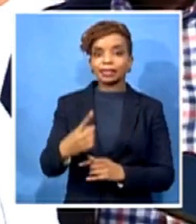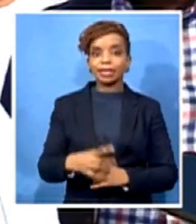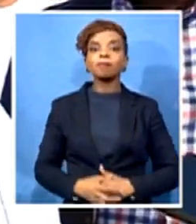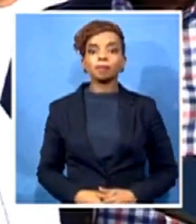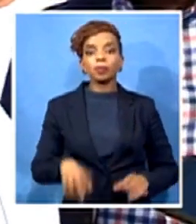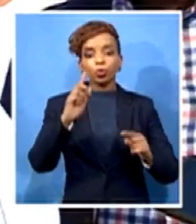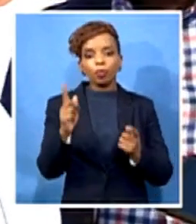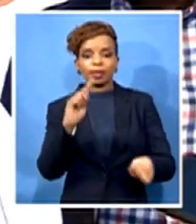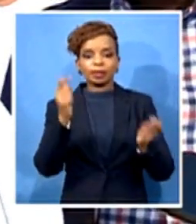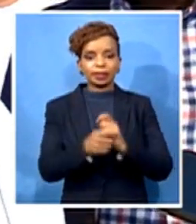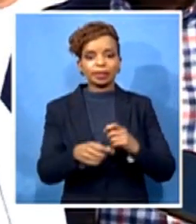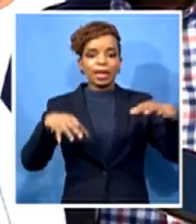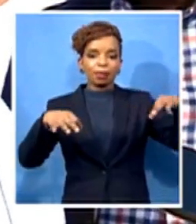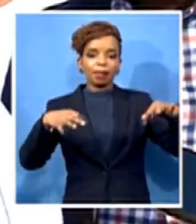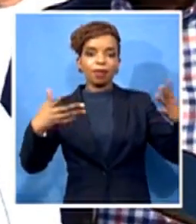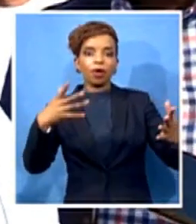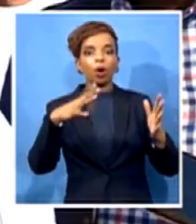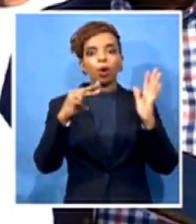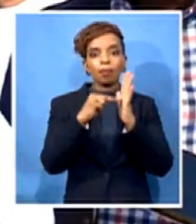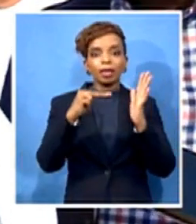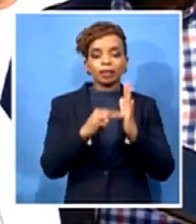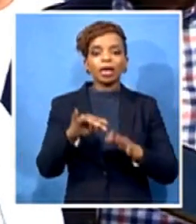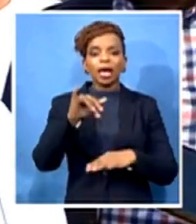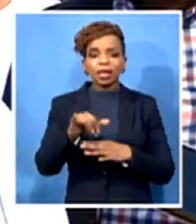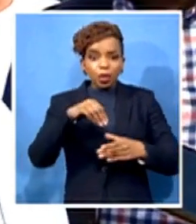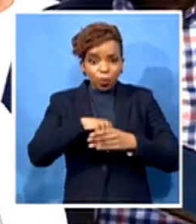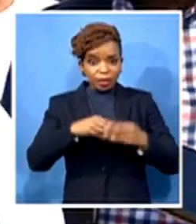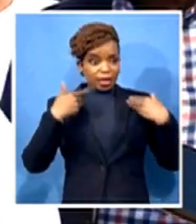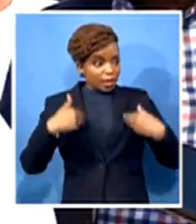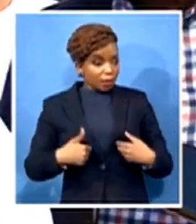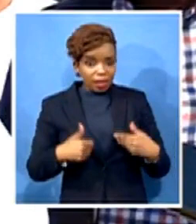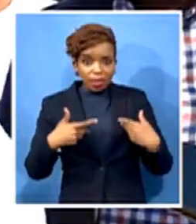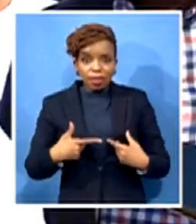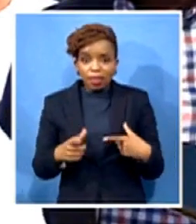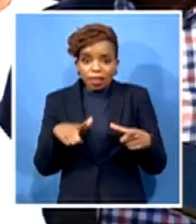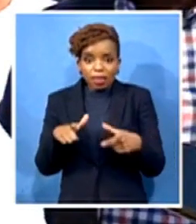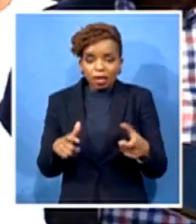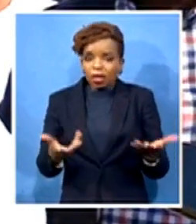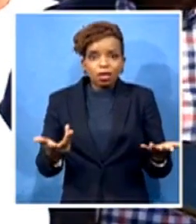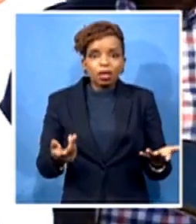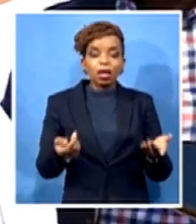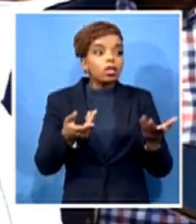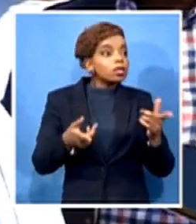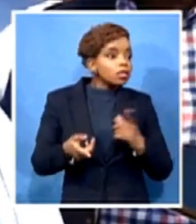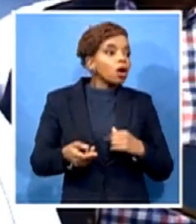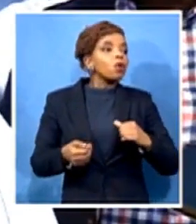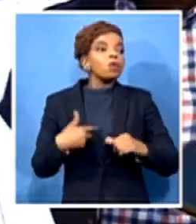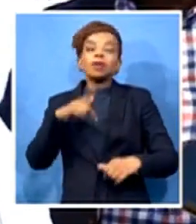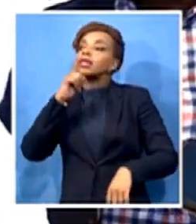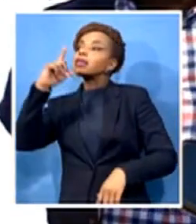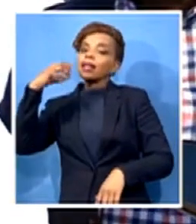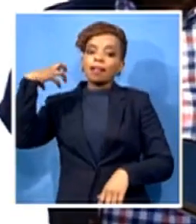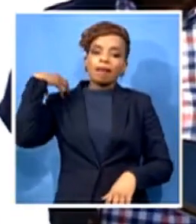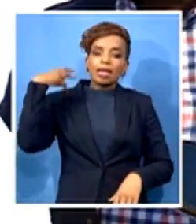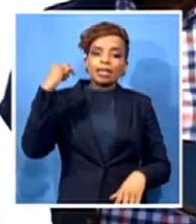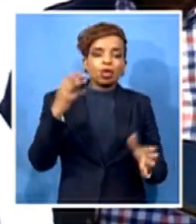other things. That is not within my competency. I can only take the message to the minister. As for other things, I will only